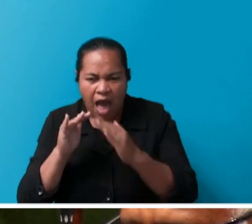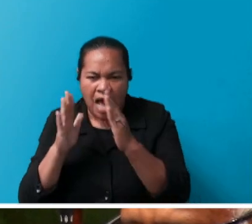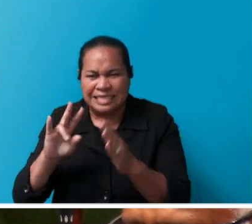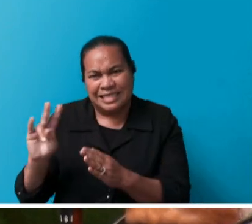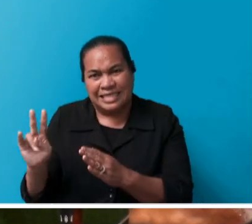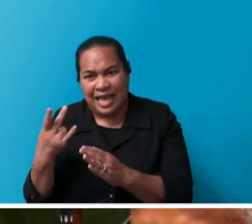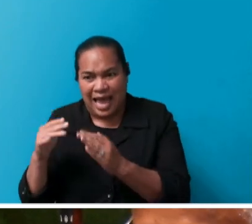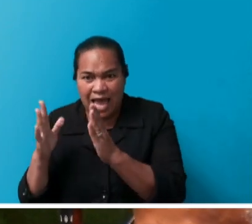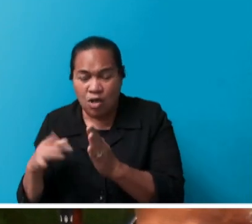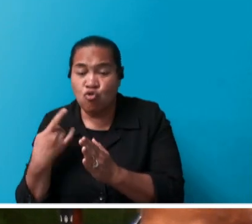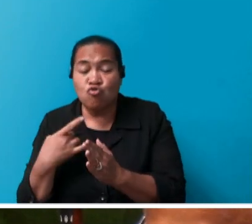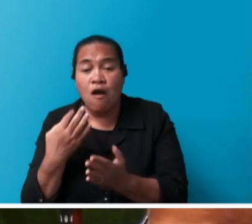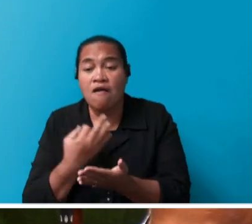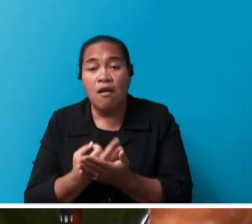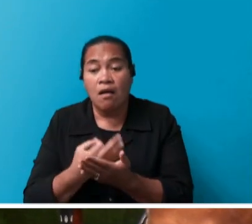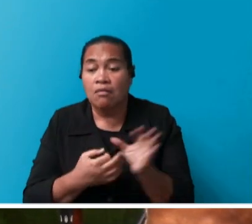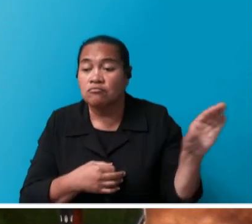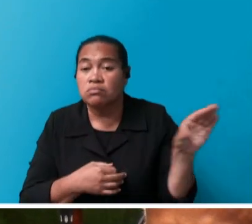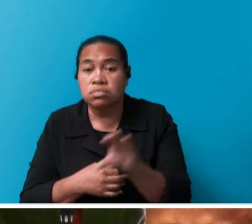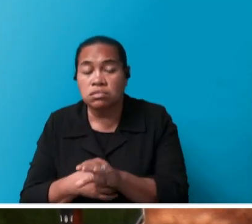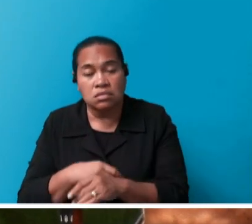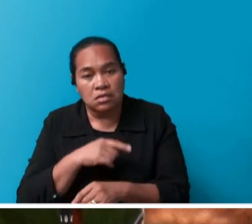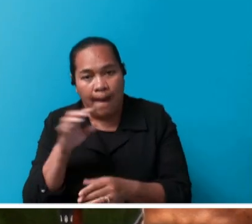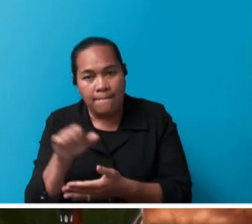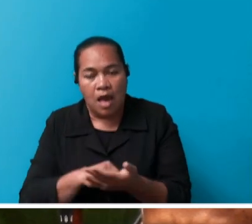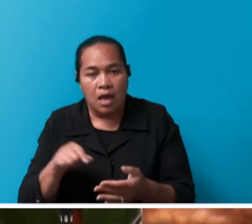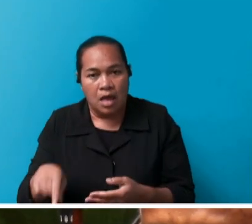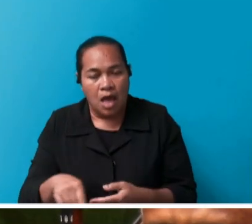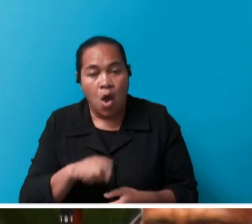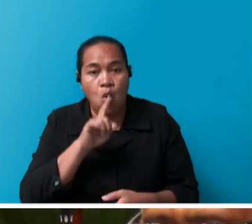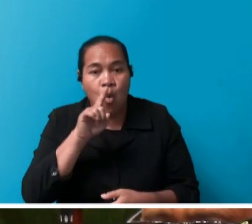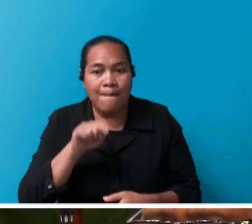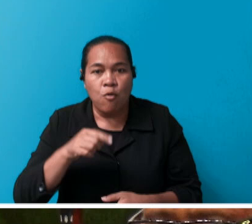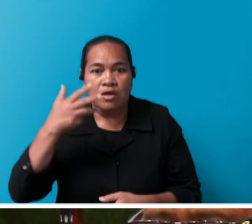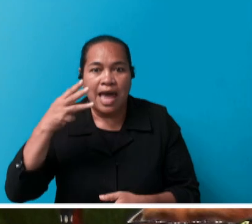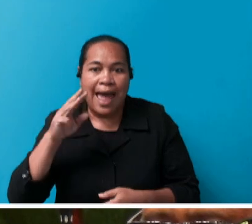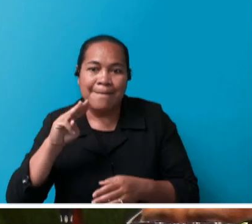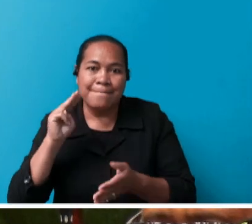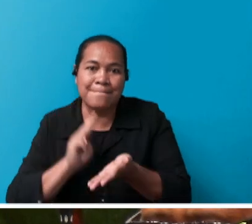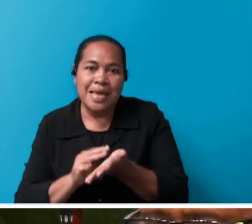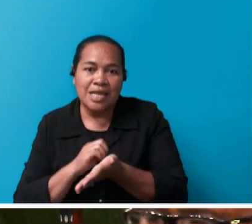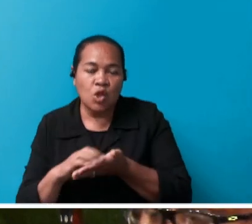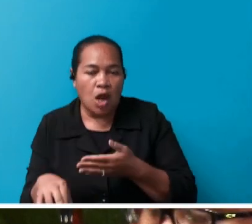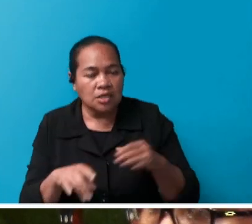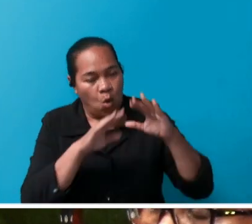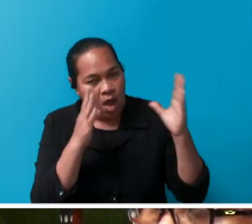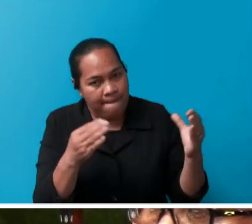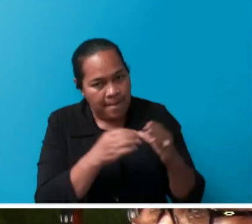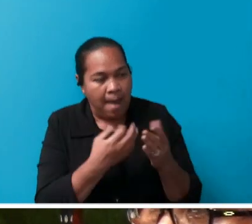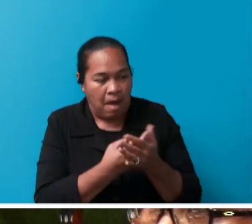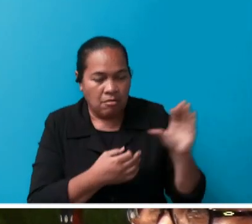that was funded by the World Bank of approximately 1.9 million was opened